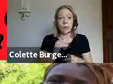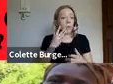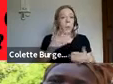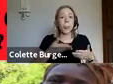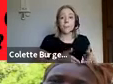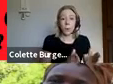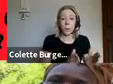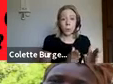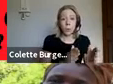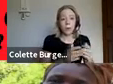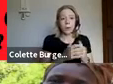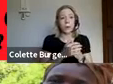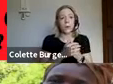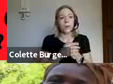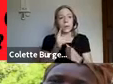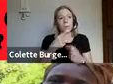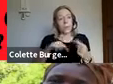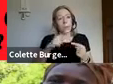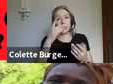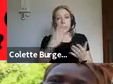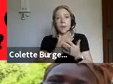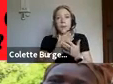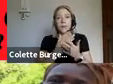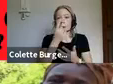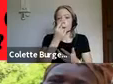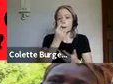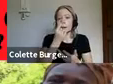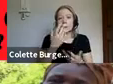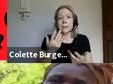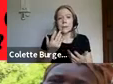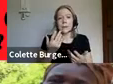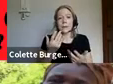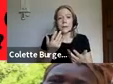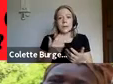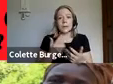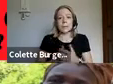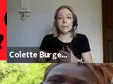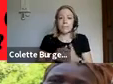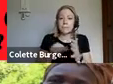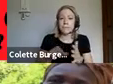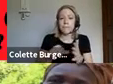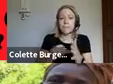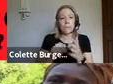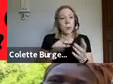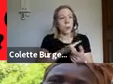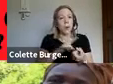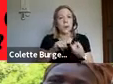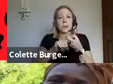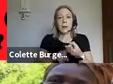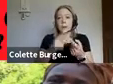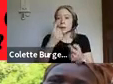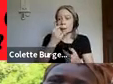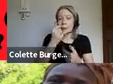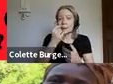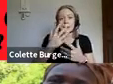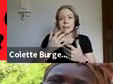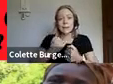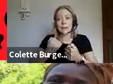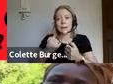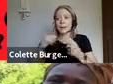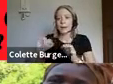the capacity of the field as a whole depends very much on the capacity of the institutions